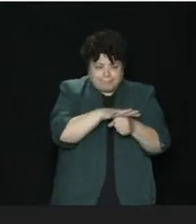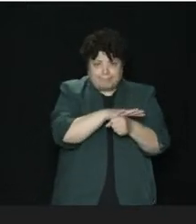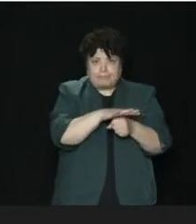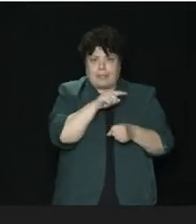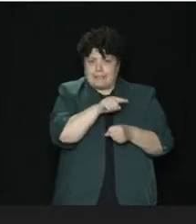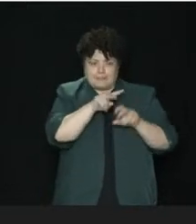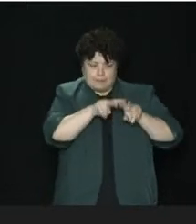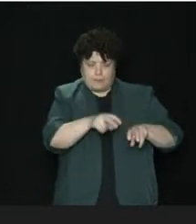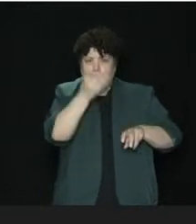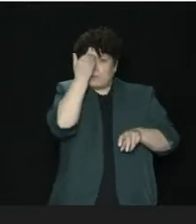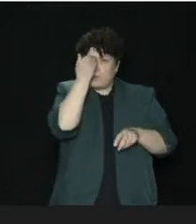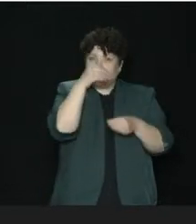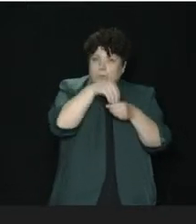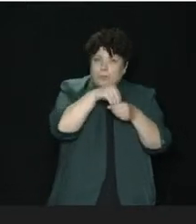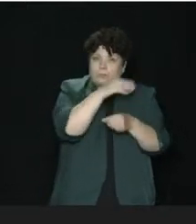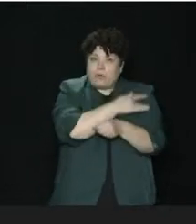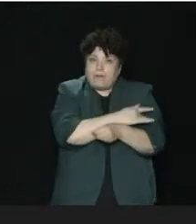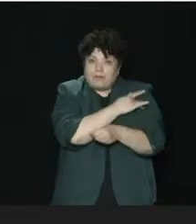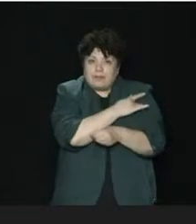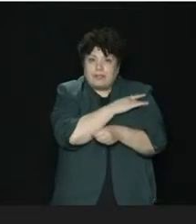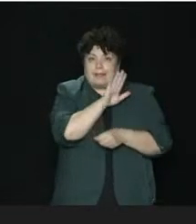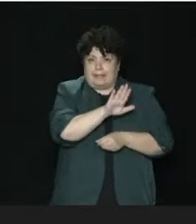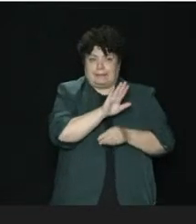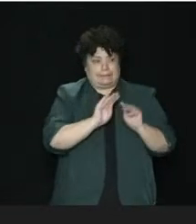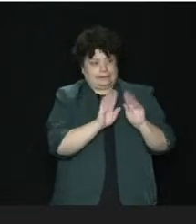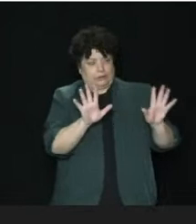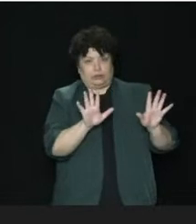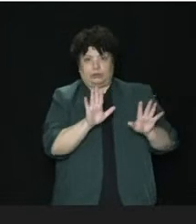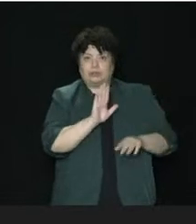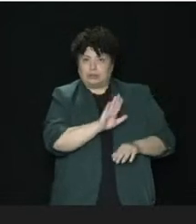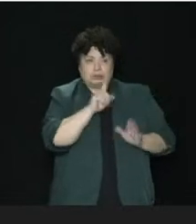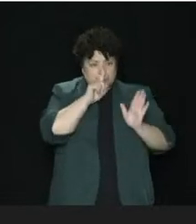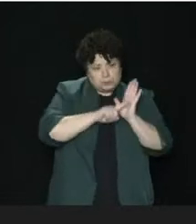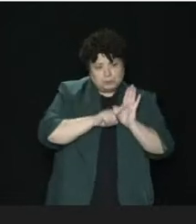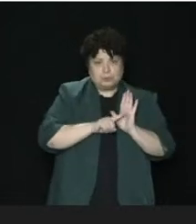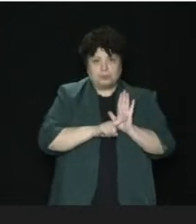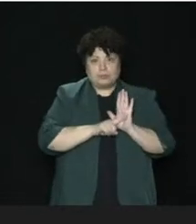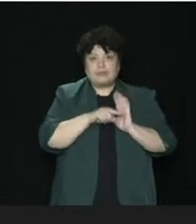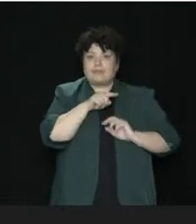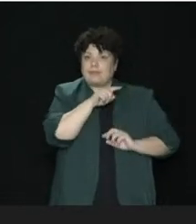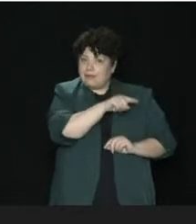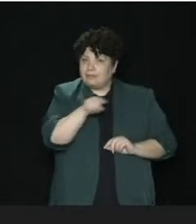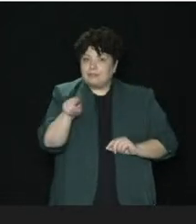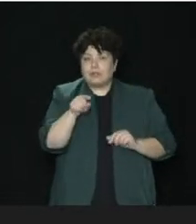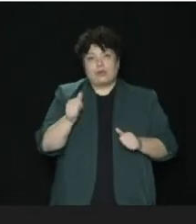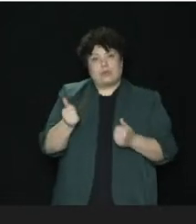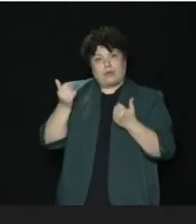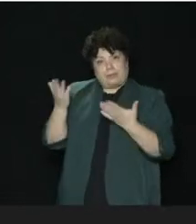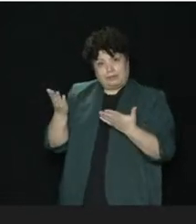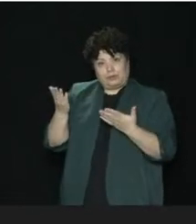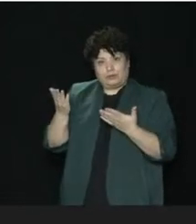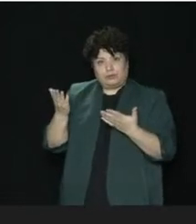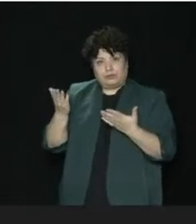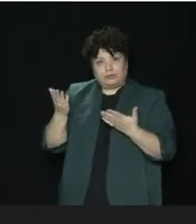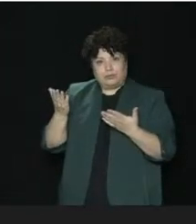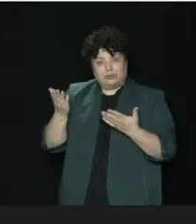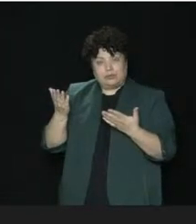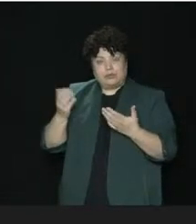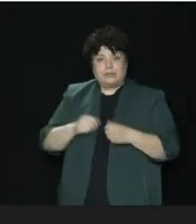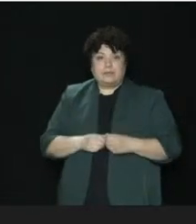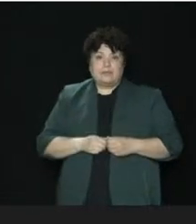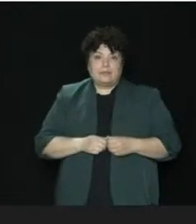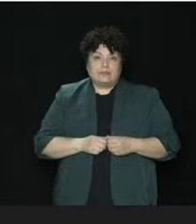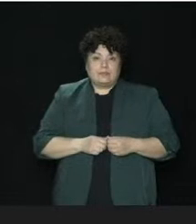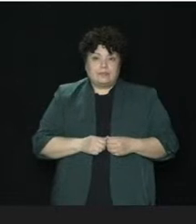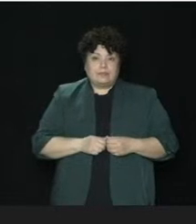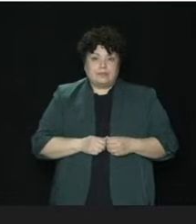understanding the situation and the way forward best, are able to make their recommendations. We